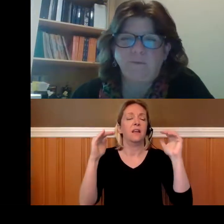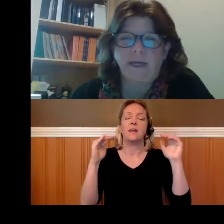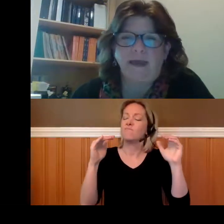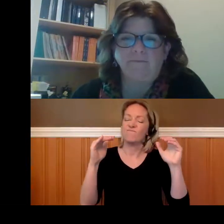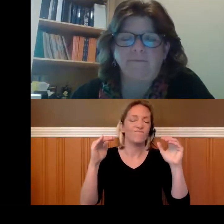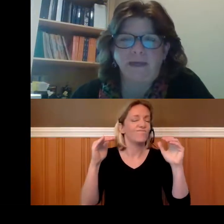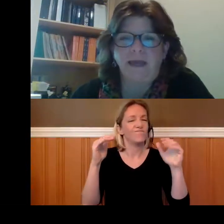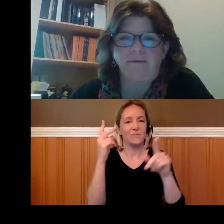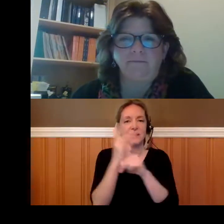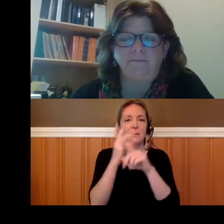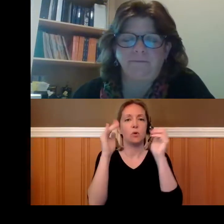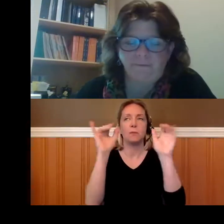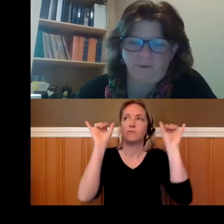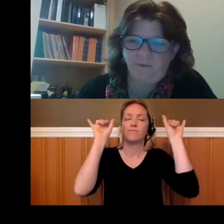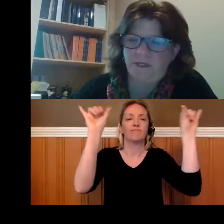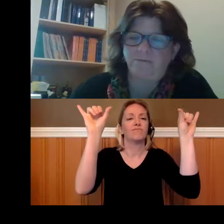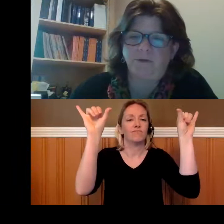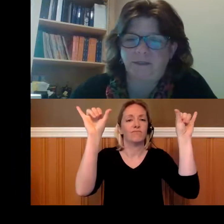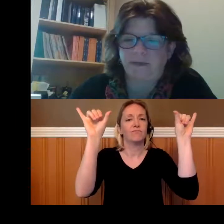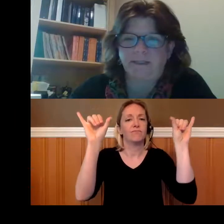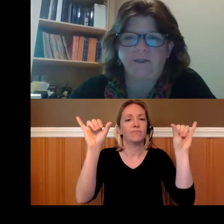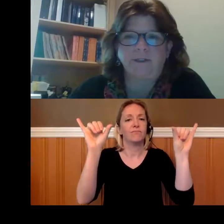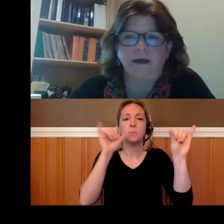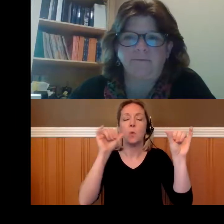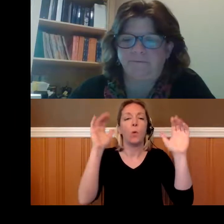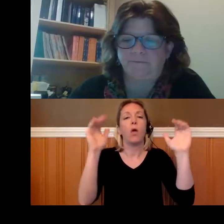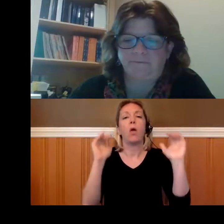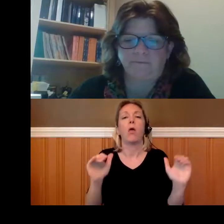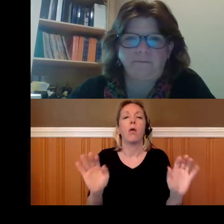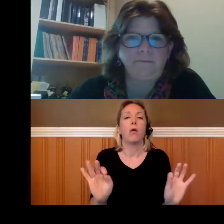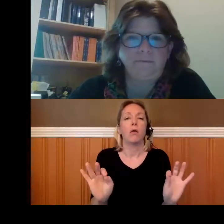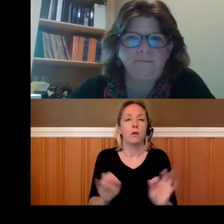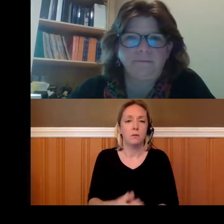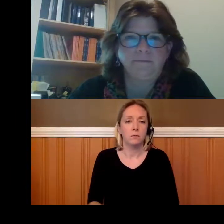can. So we want to keep those expectations high.